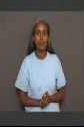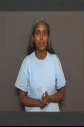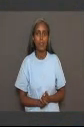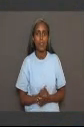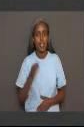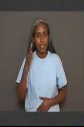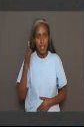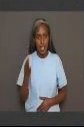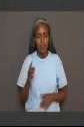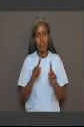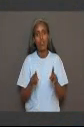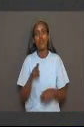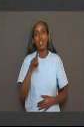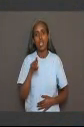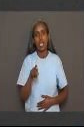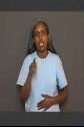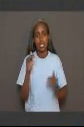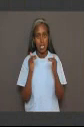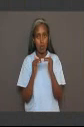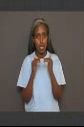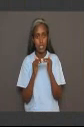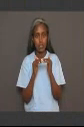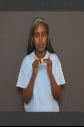Let f of x equal